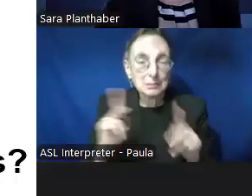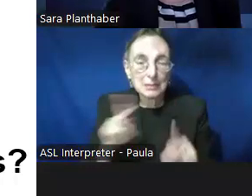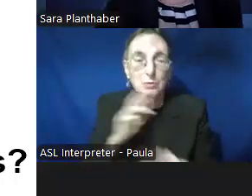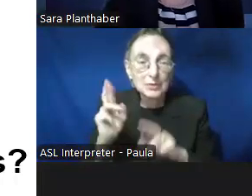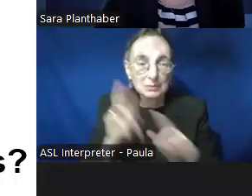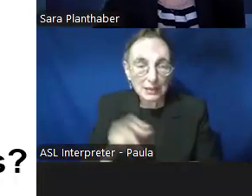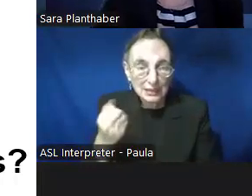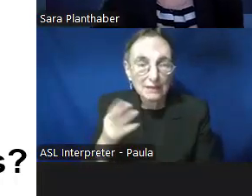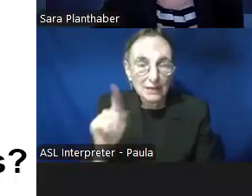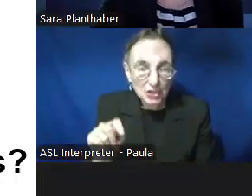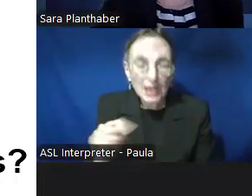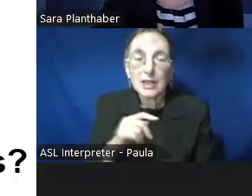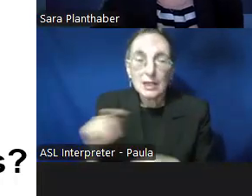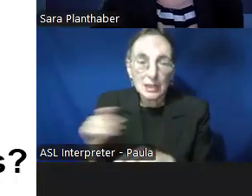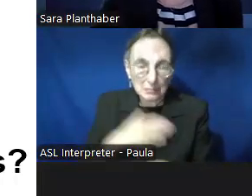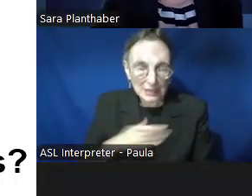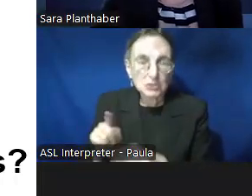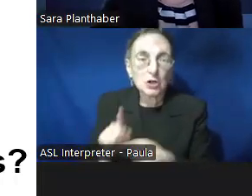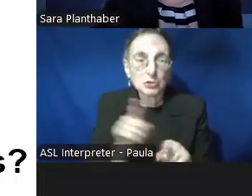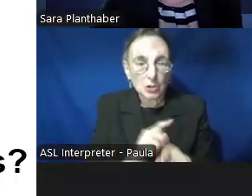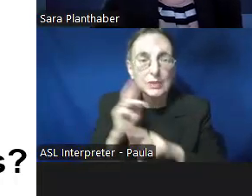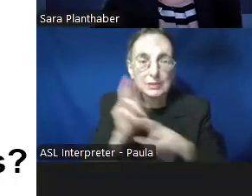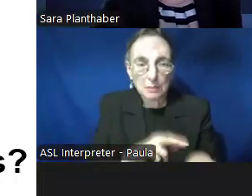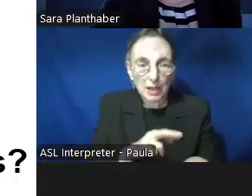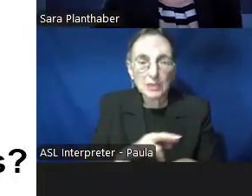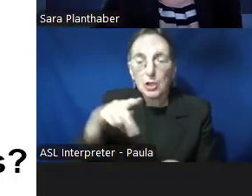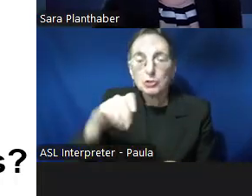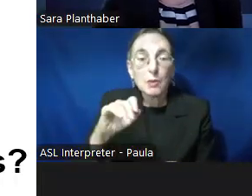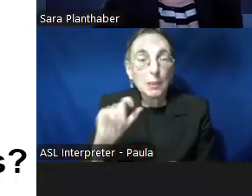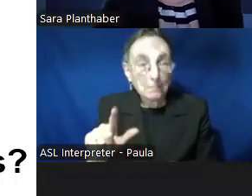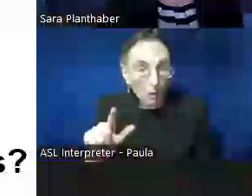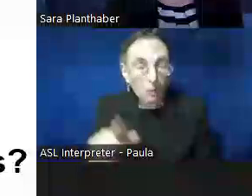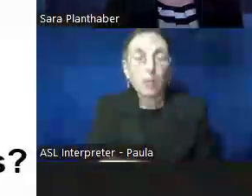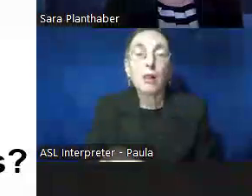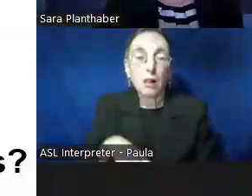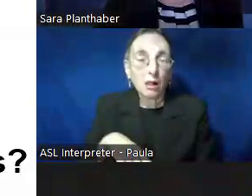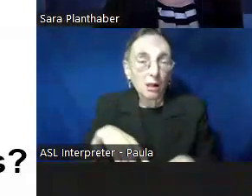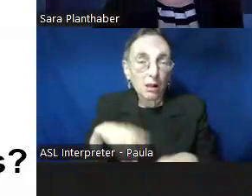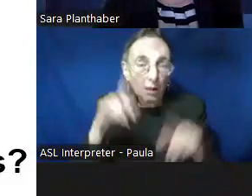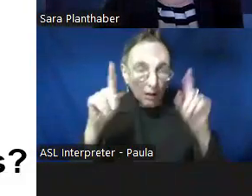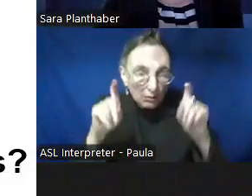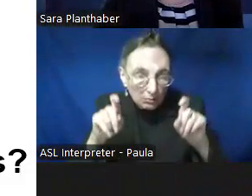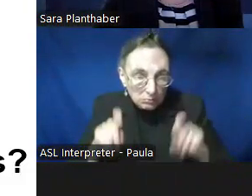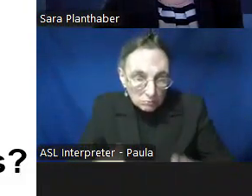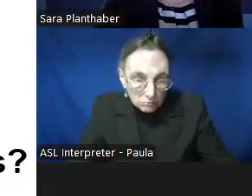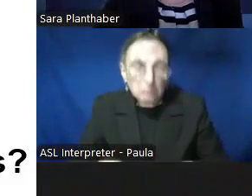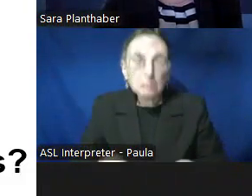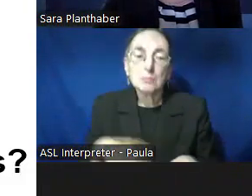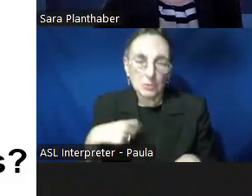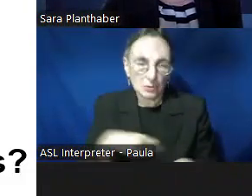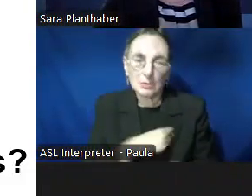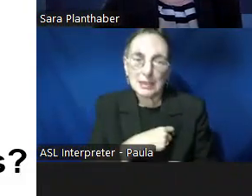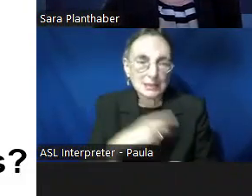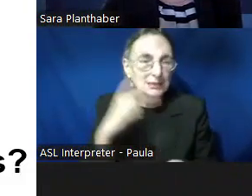the poll question, that would be great so that we can see everyone's responses all in one place.